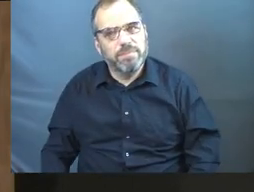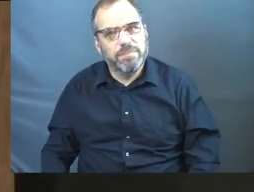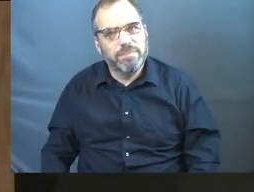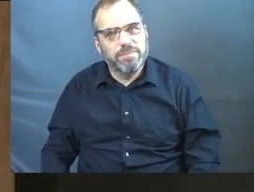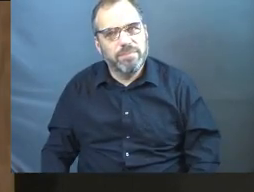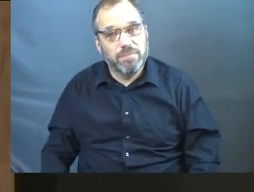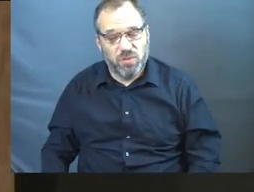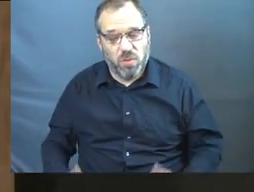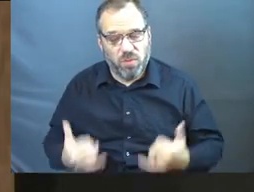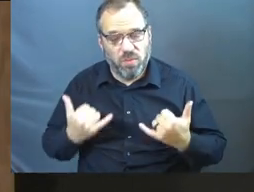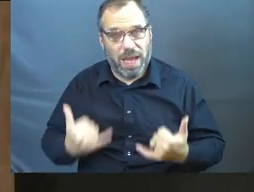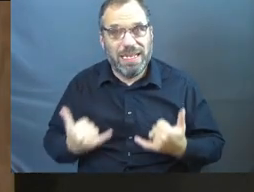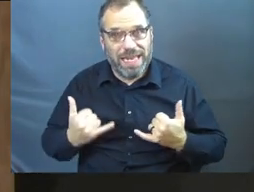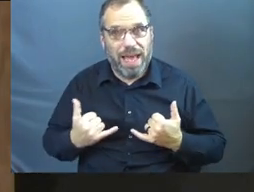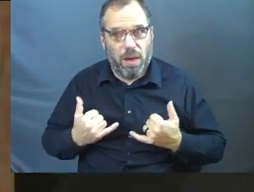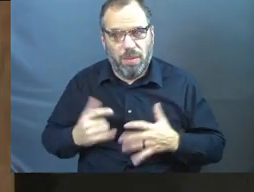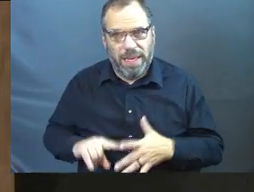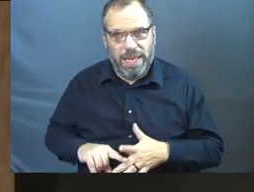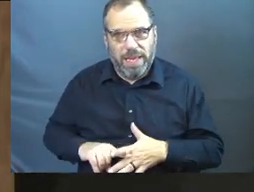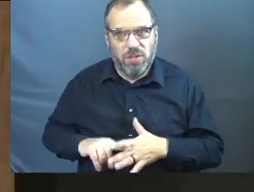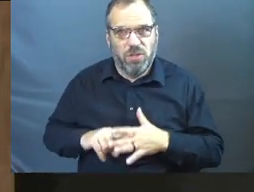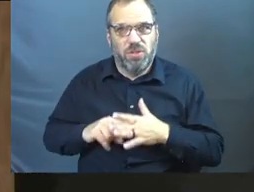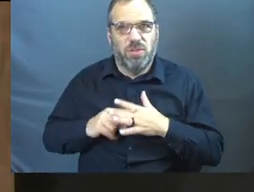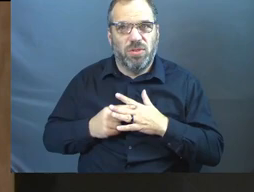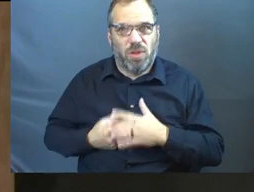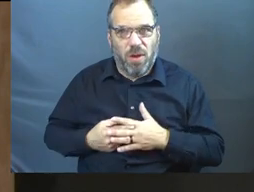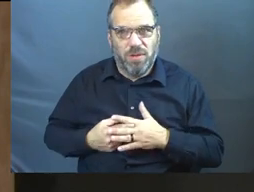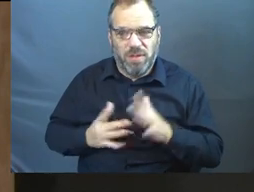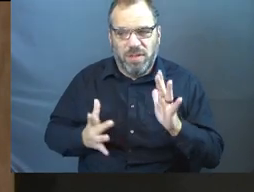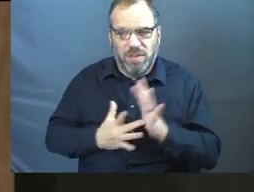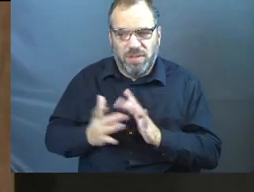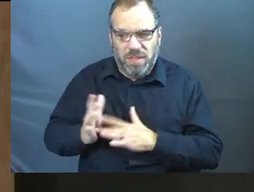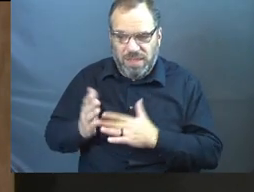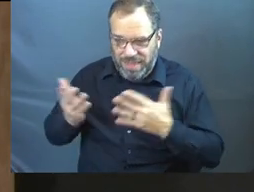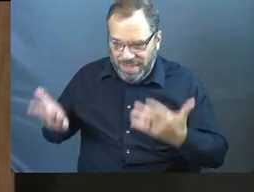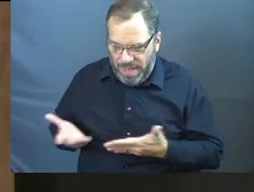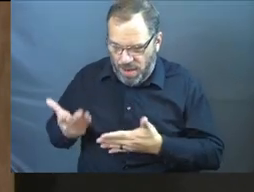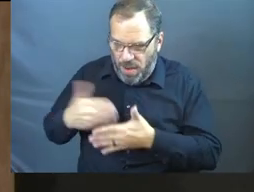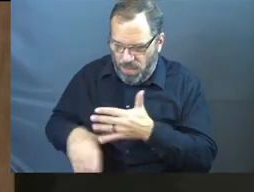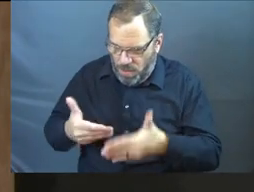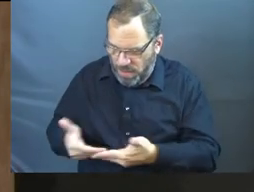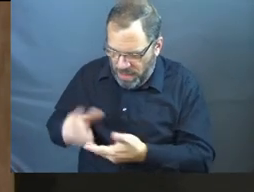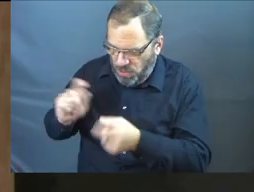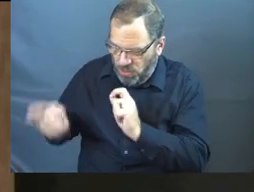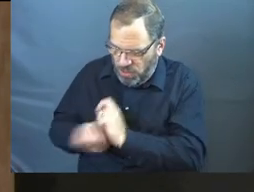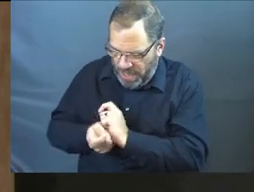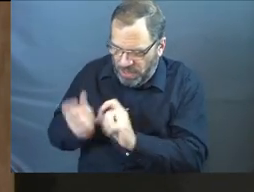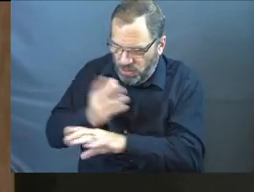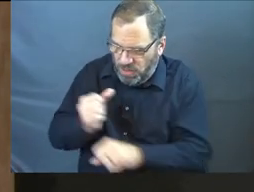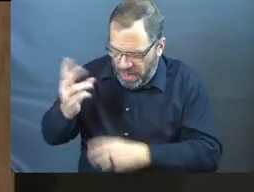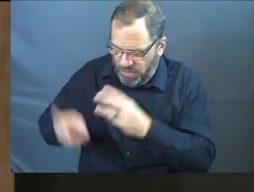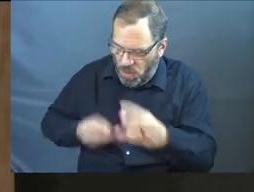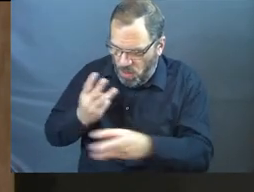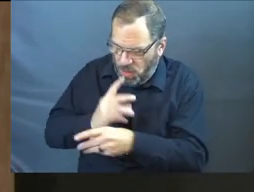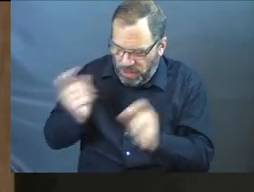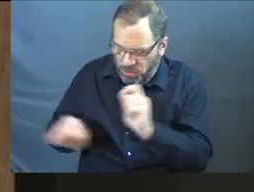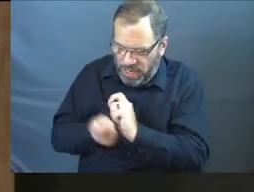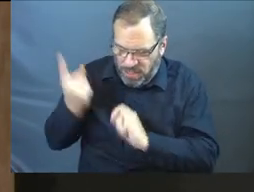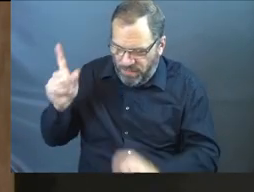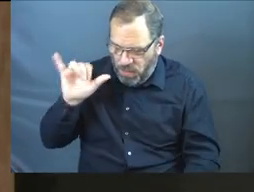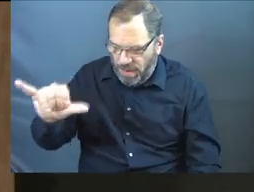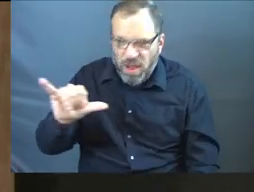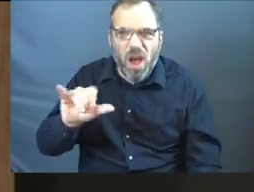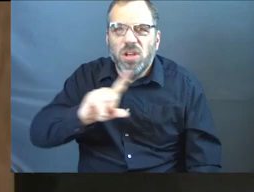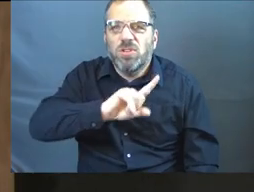And right now, it's starting. He's here to save the world, to change it forever. So what is